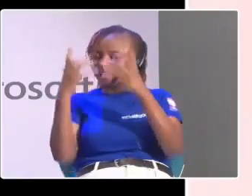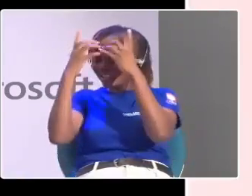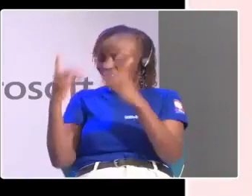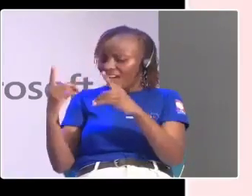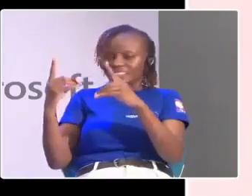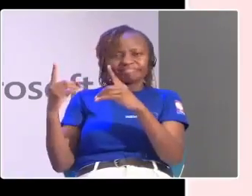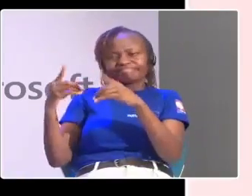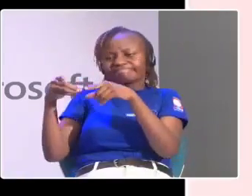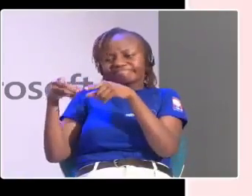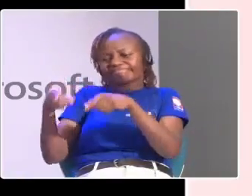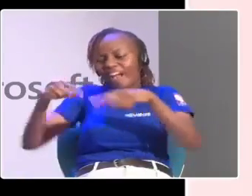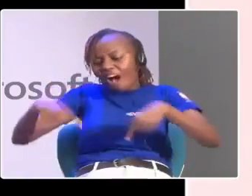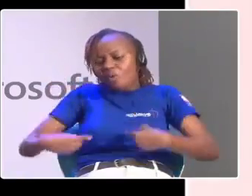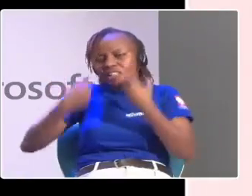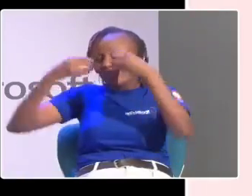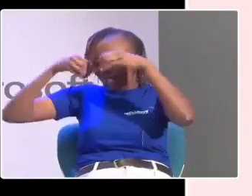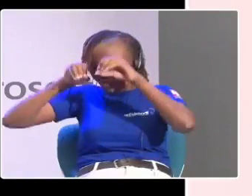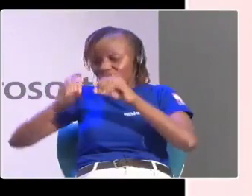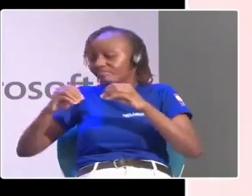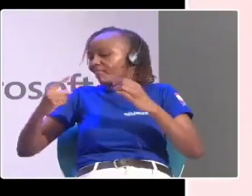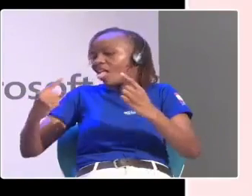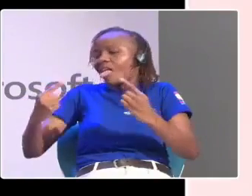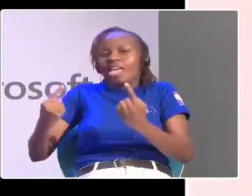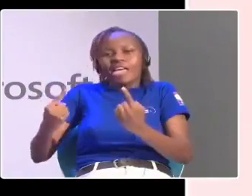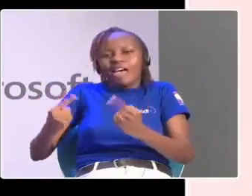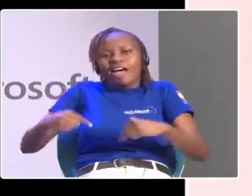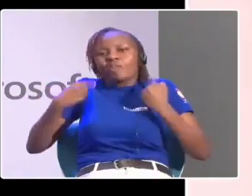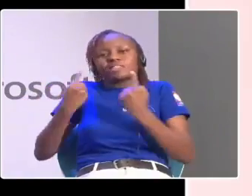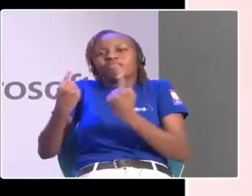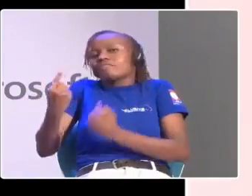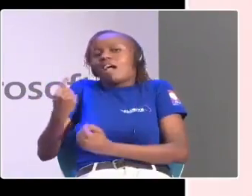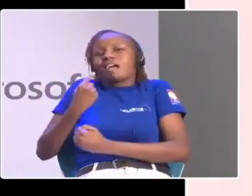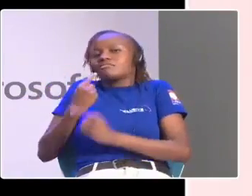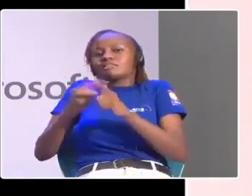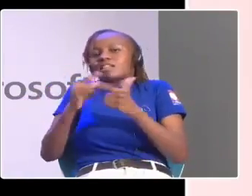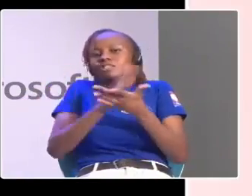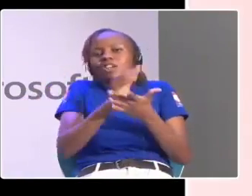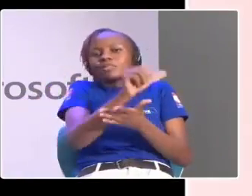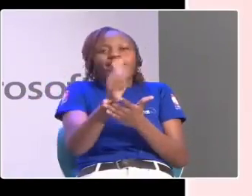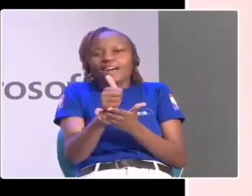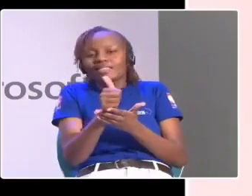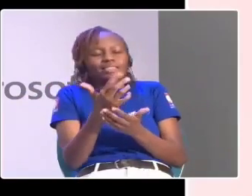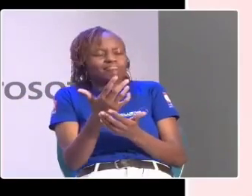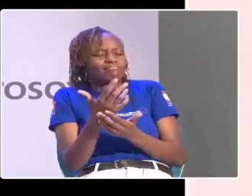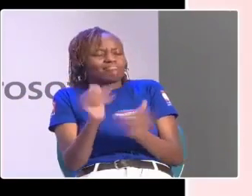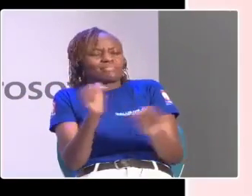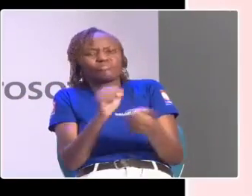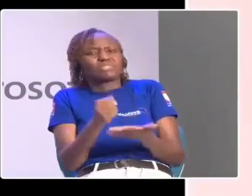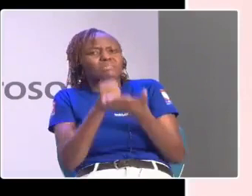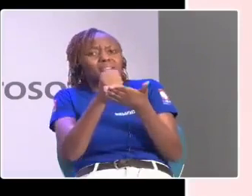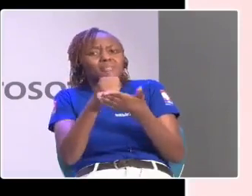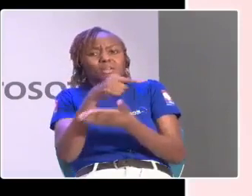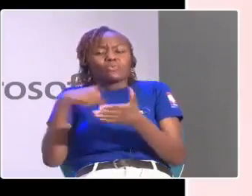not share enough information, other platforms, other partners can't actually help. So we actually collaborate together, as Sarah